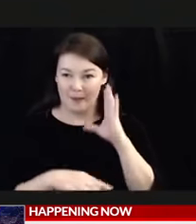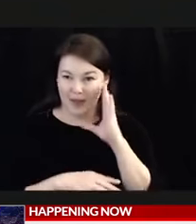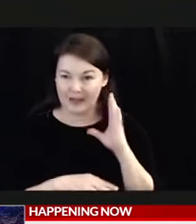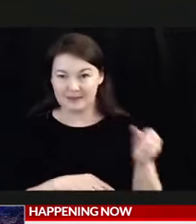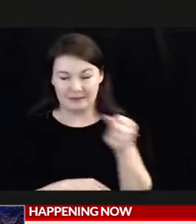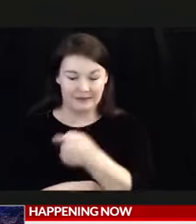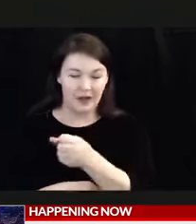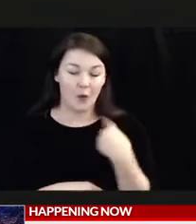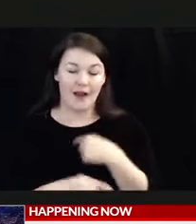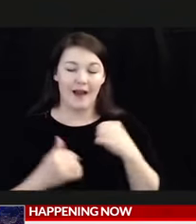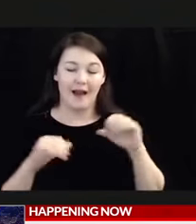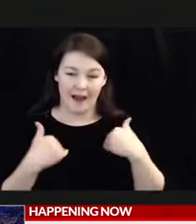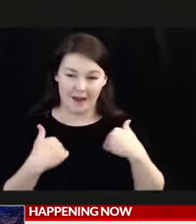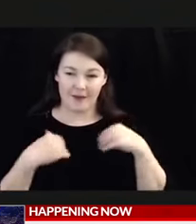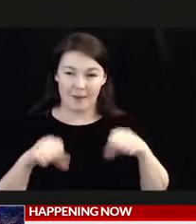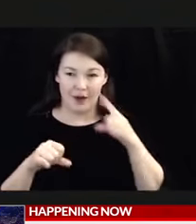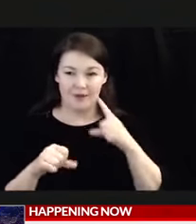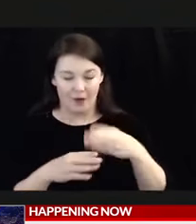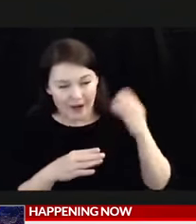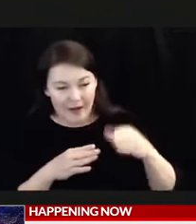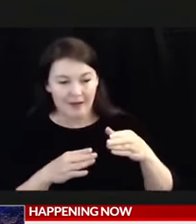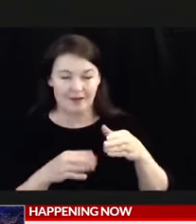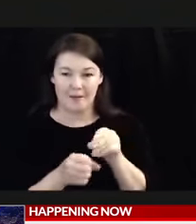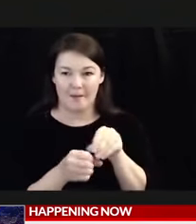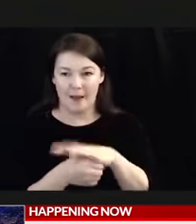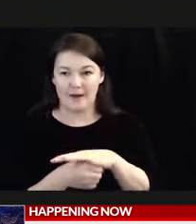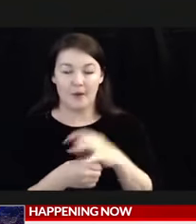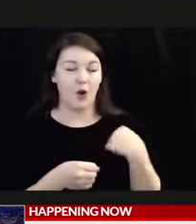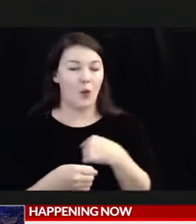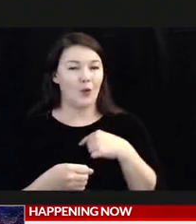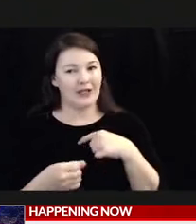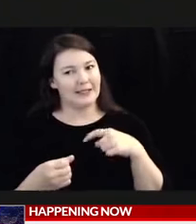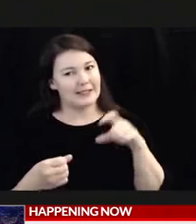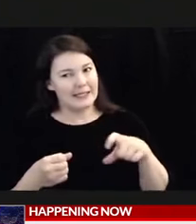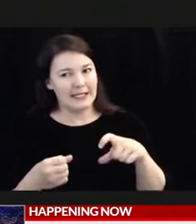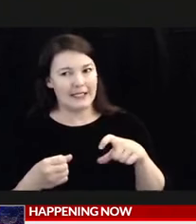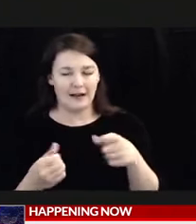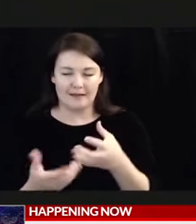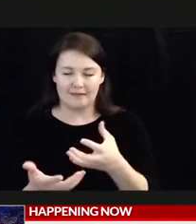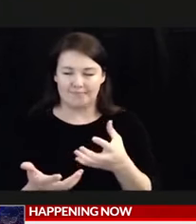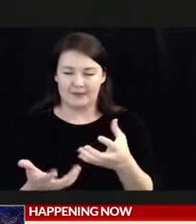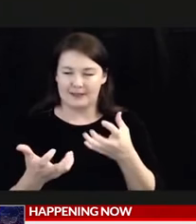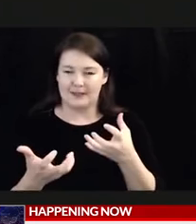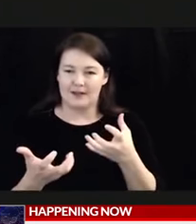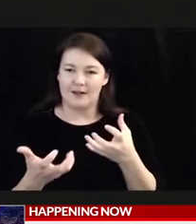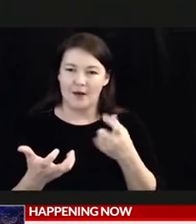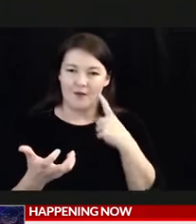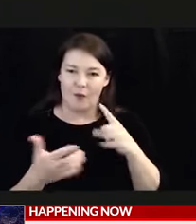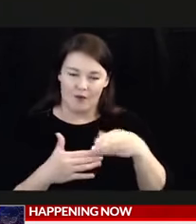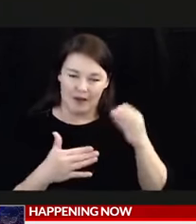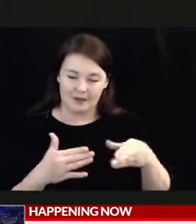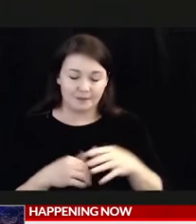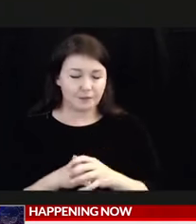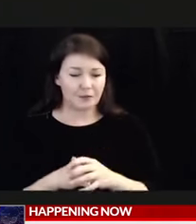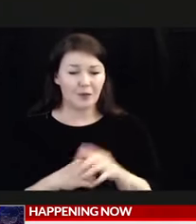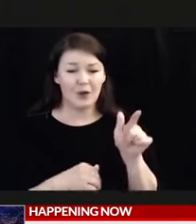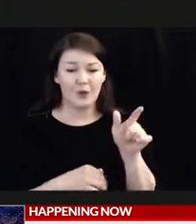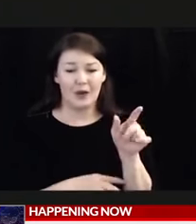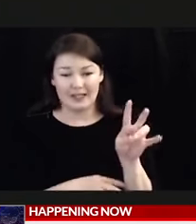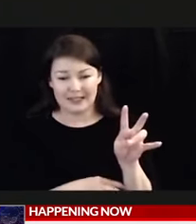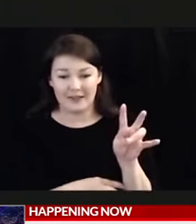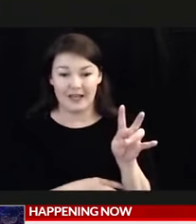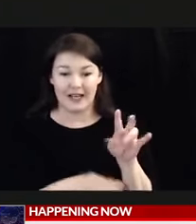end the pandemic. We need the will to end the pandemic. There are 27 kids hospitalized. 20 of